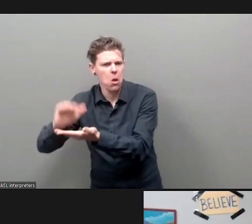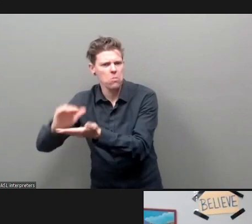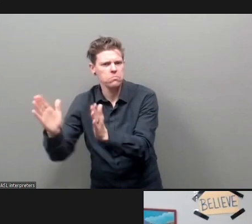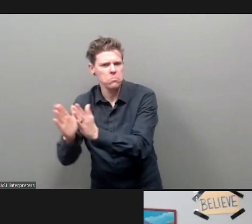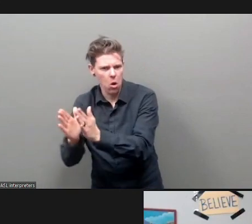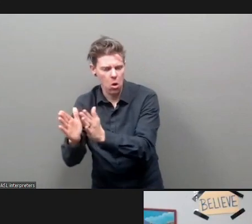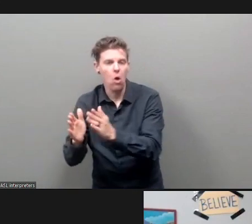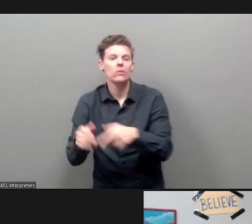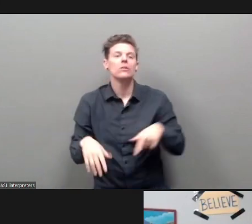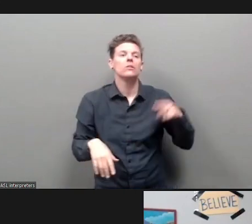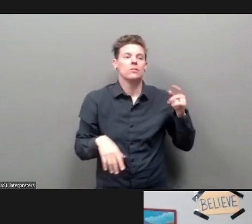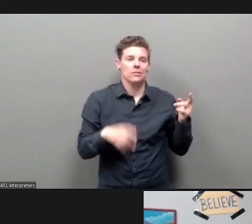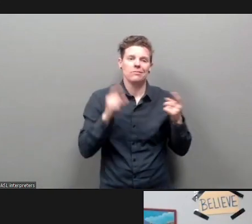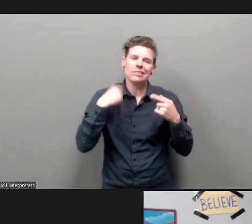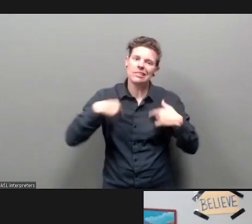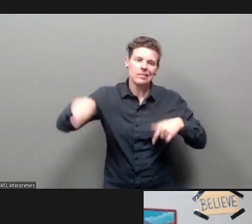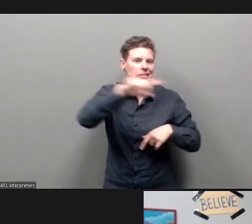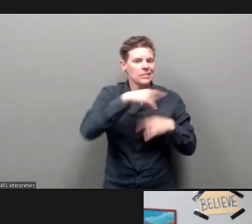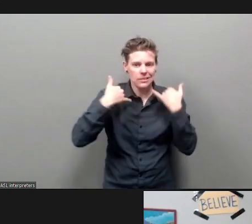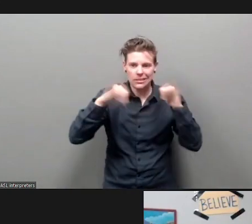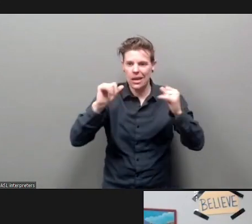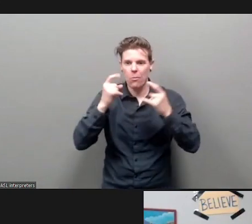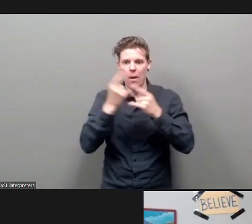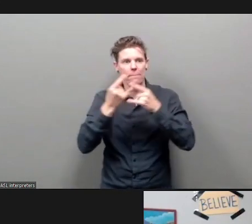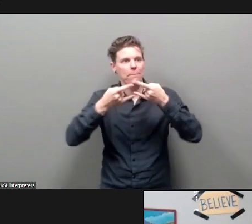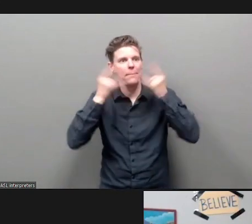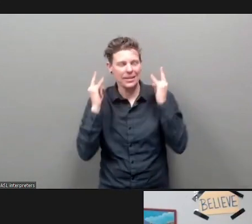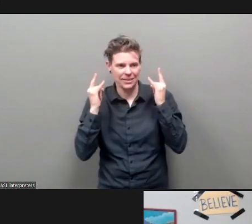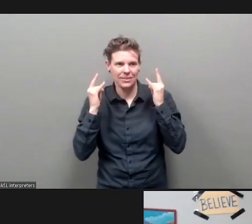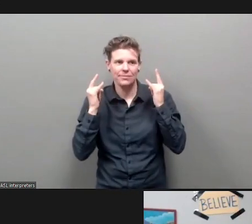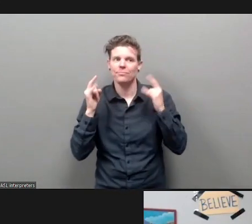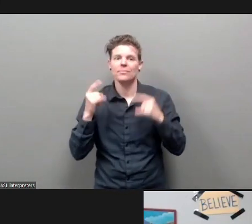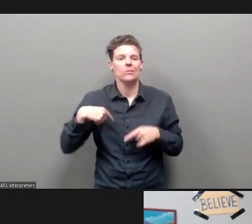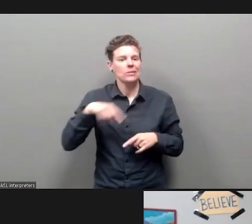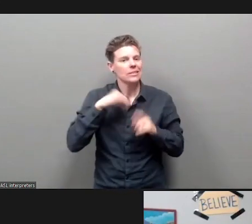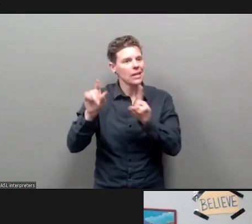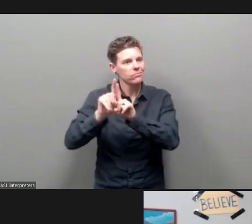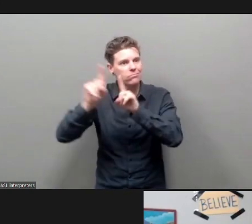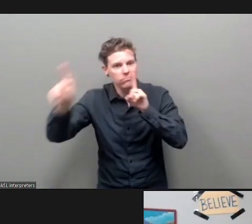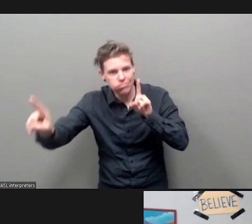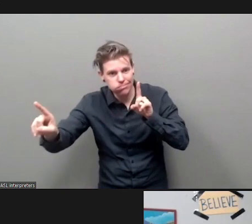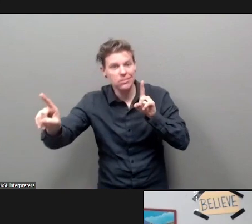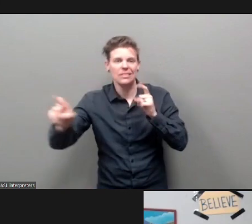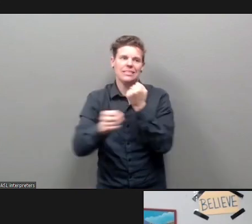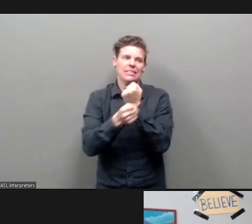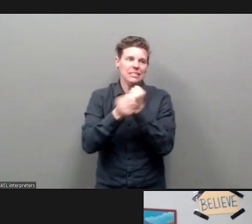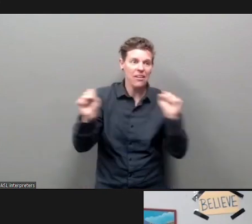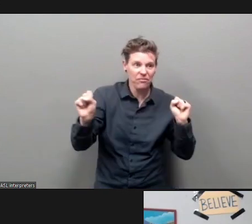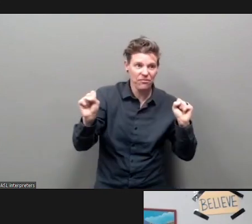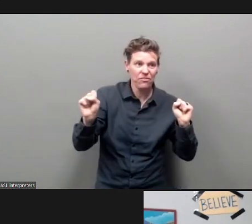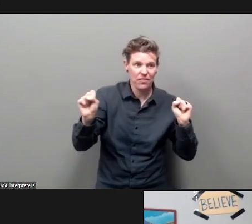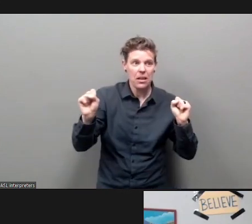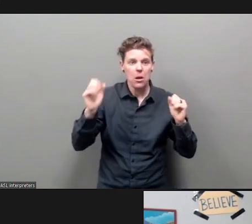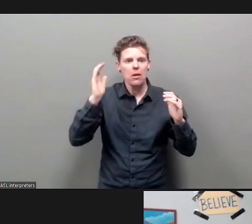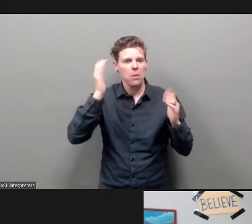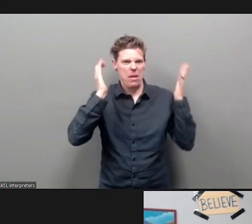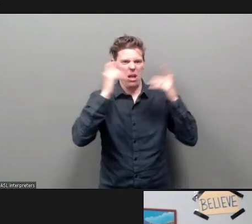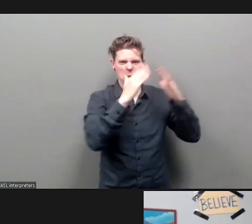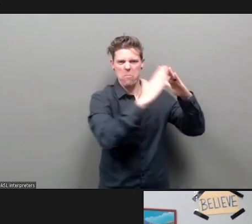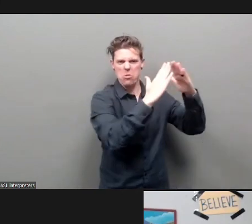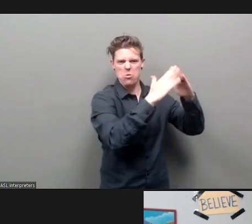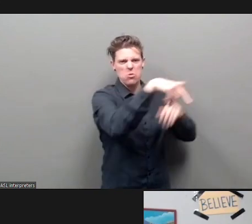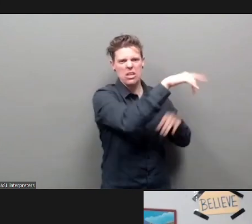your distance. And so it's a safer environment than the community at large. And so